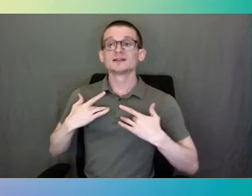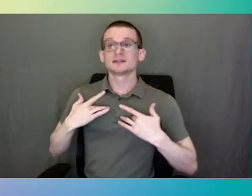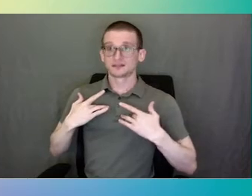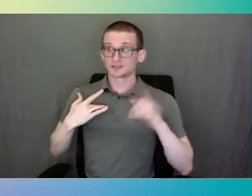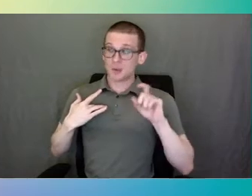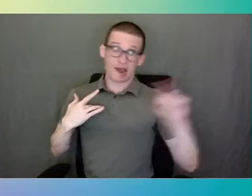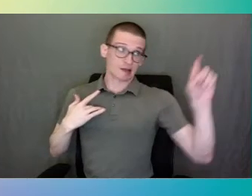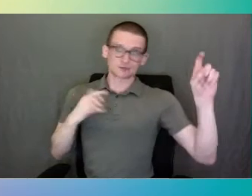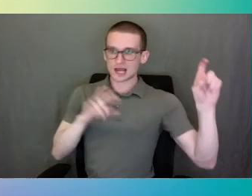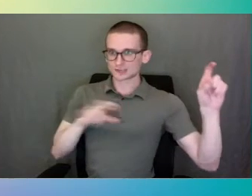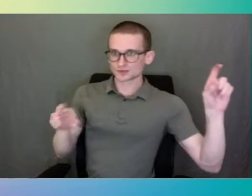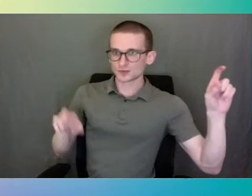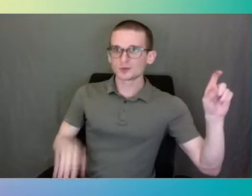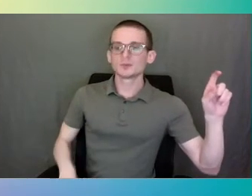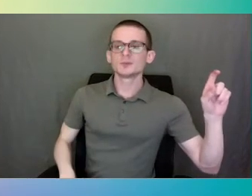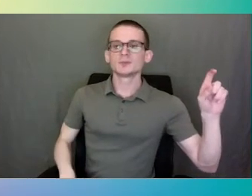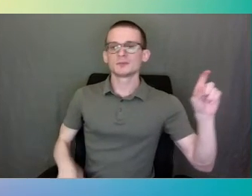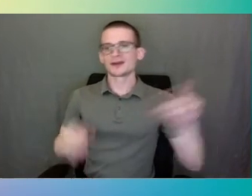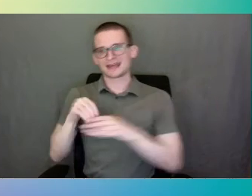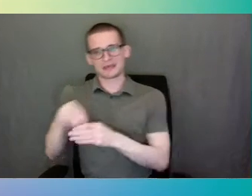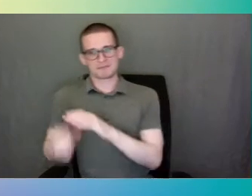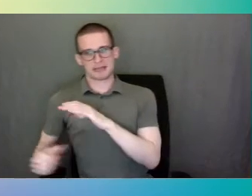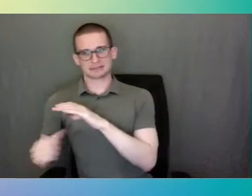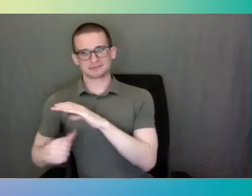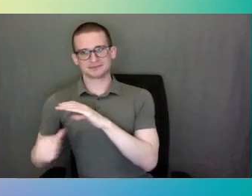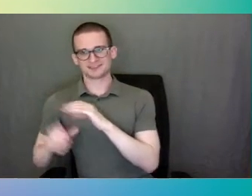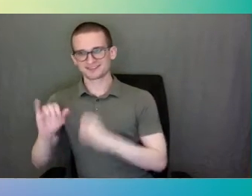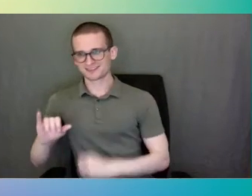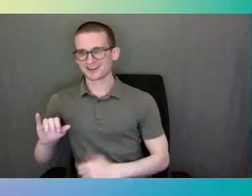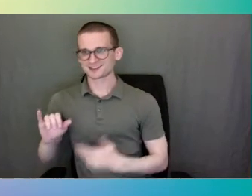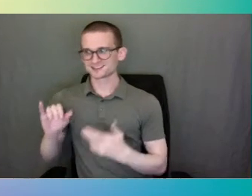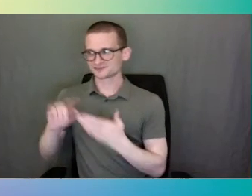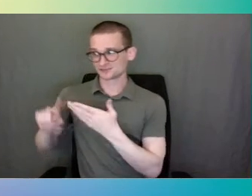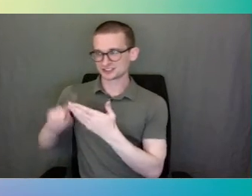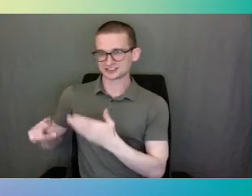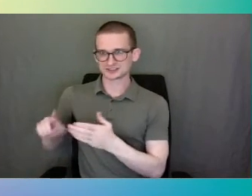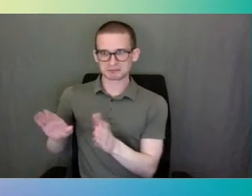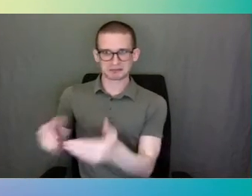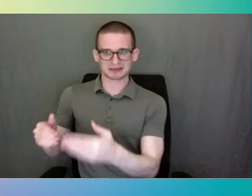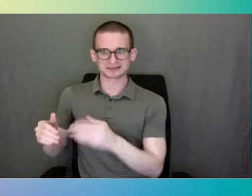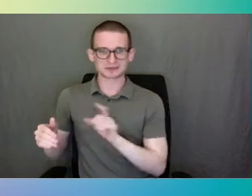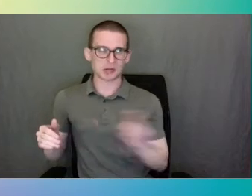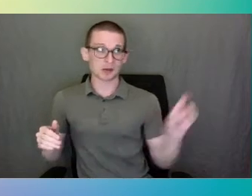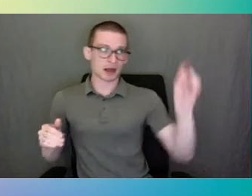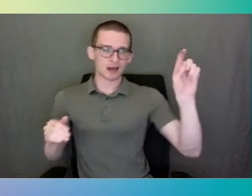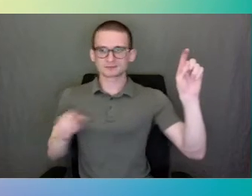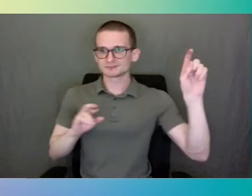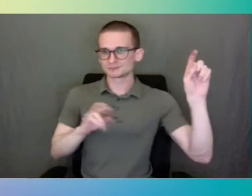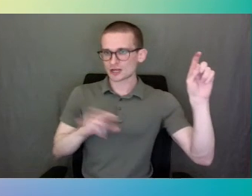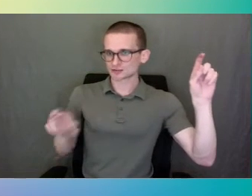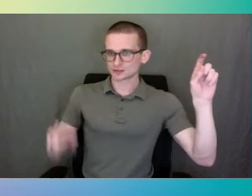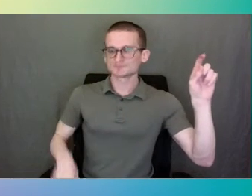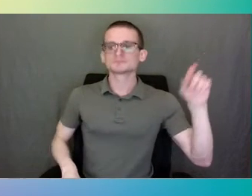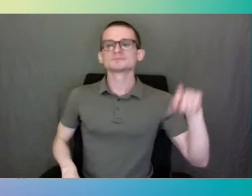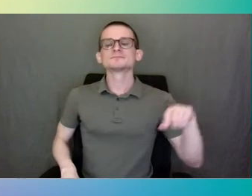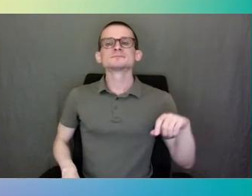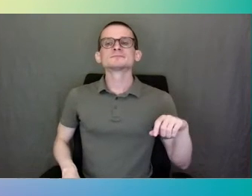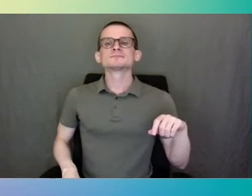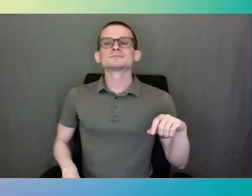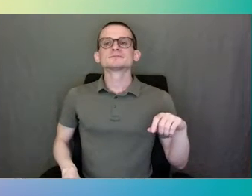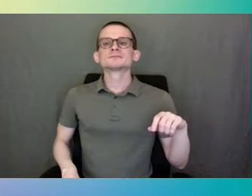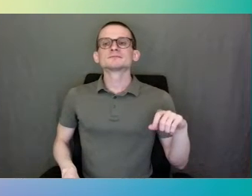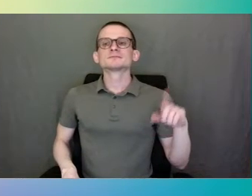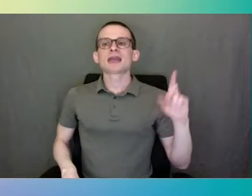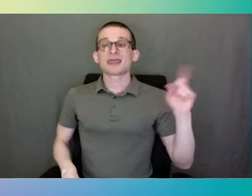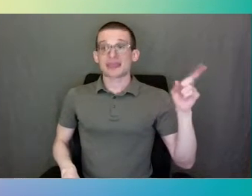this basement room was quite a chore through security areas. So Ed went upstairs, and when he was up there, there was a